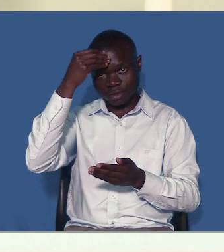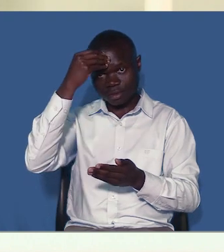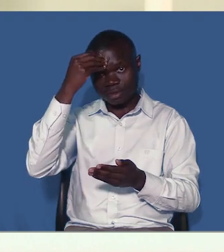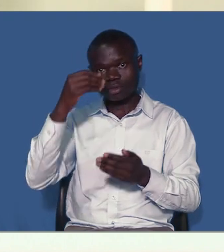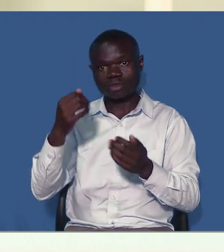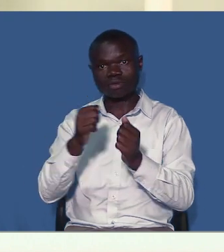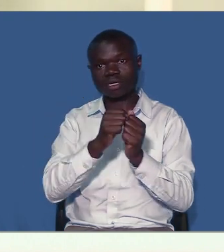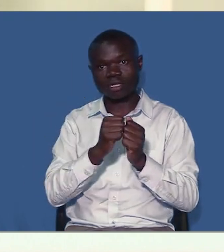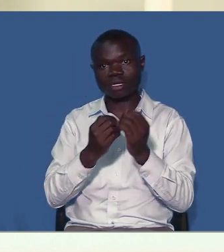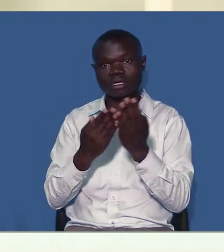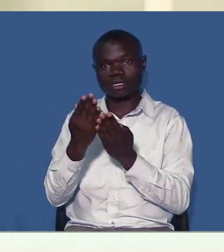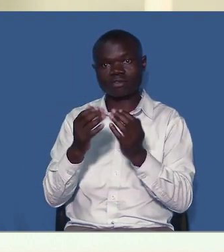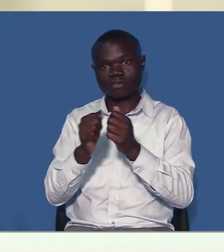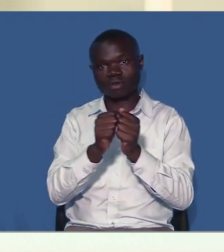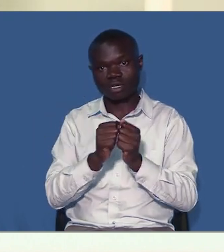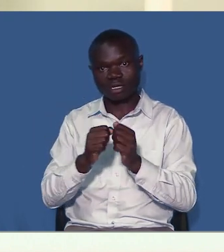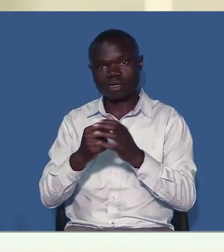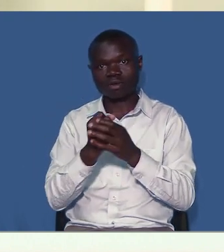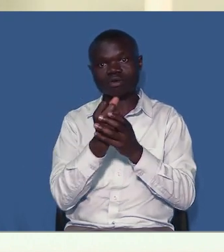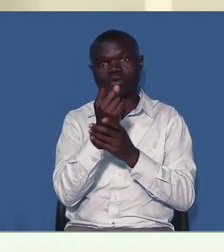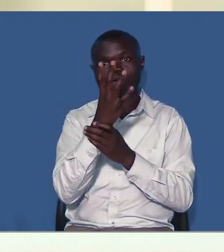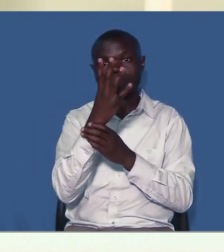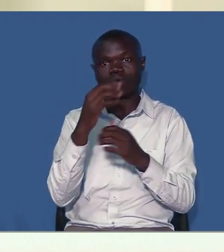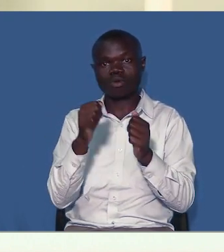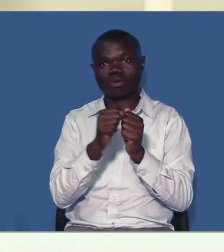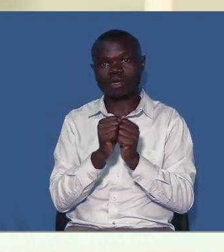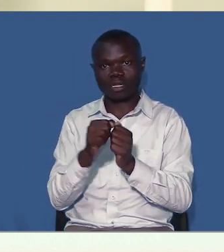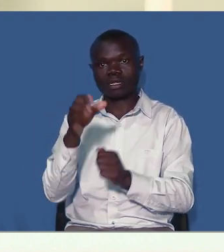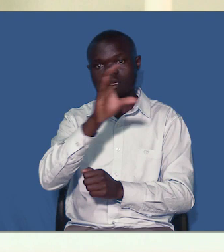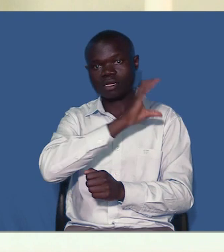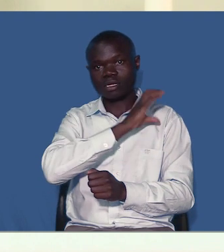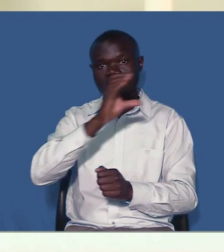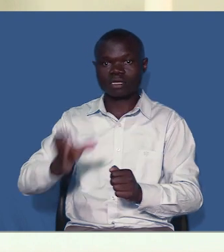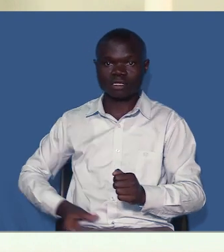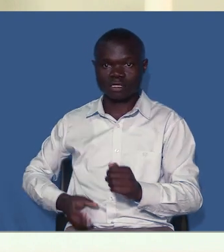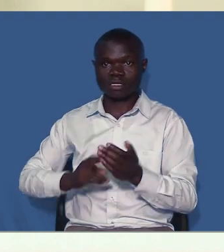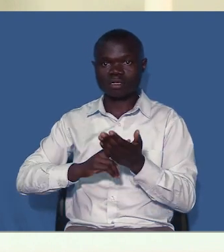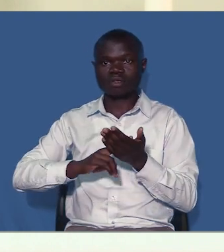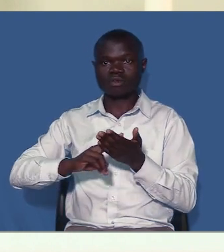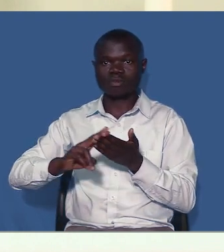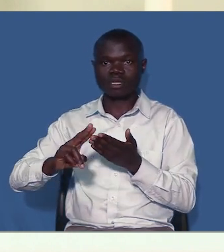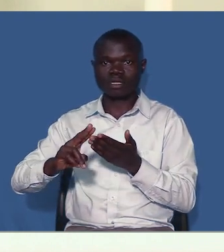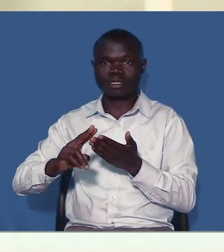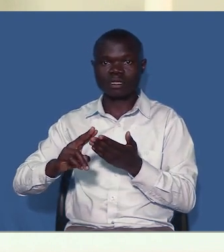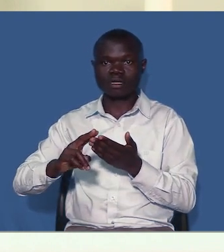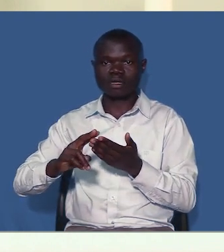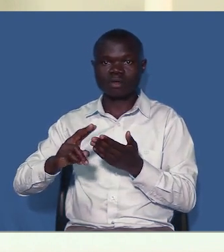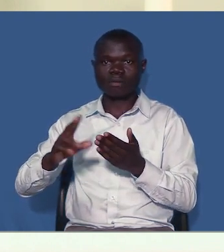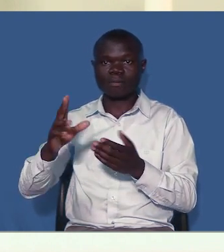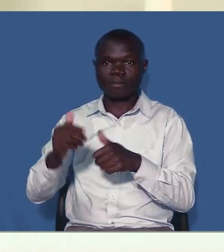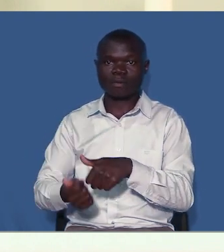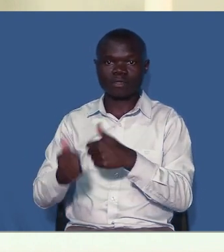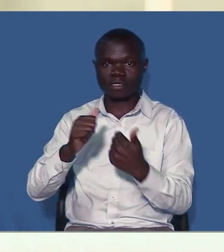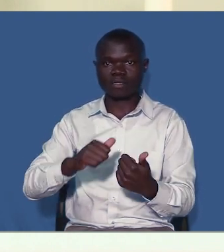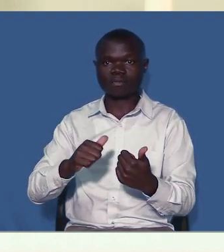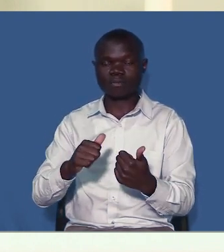in humility, and grow together as Christians. Baptism signifies the connection of the large